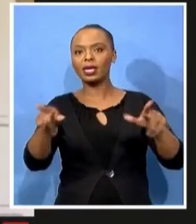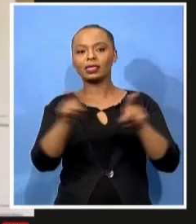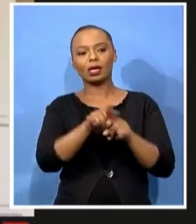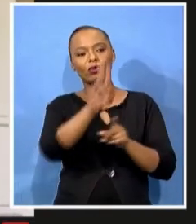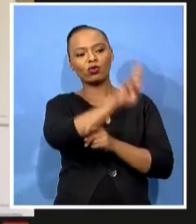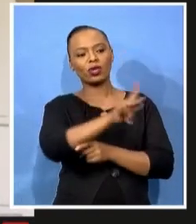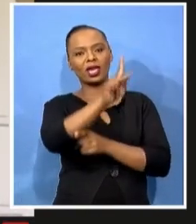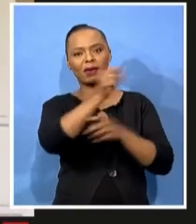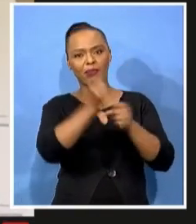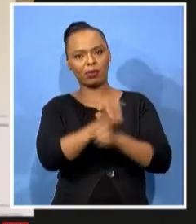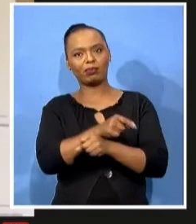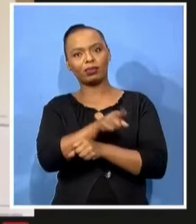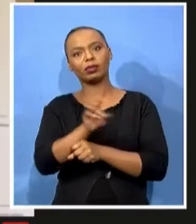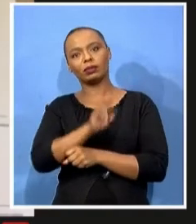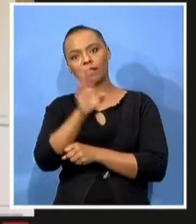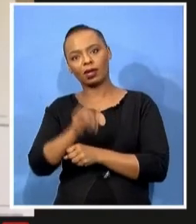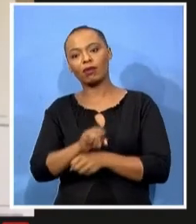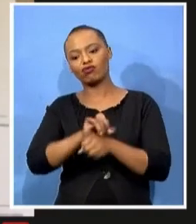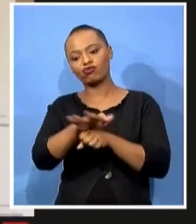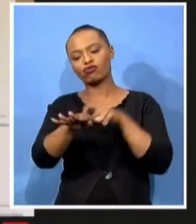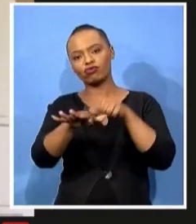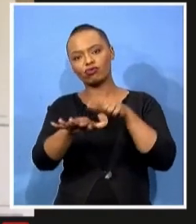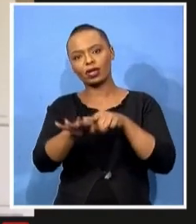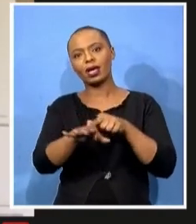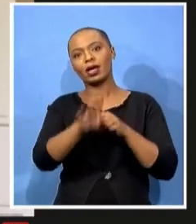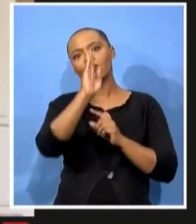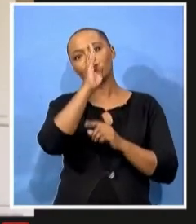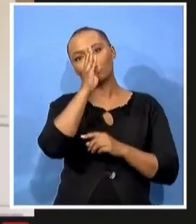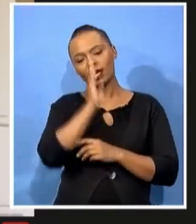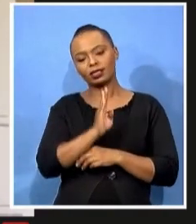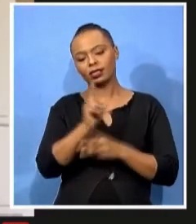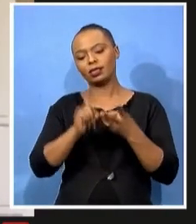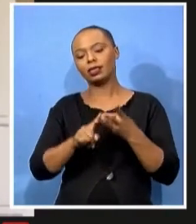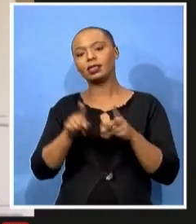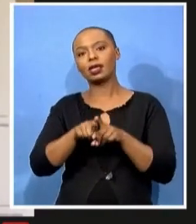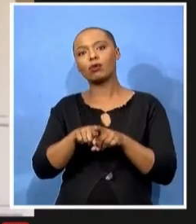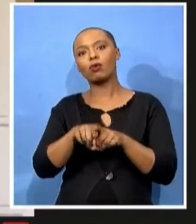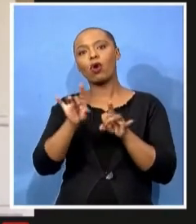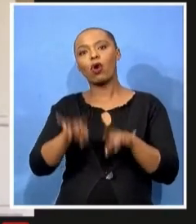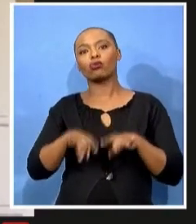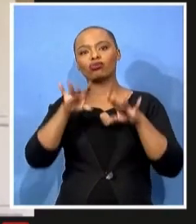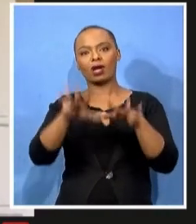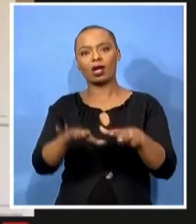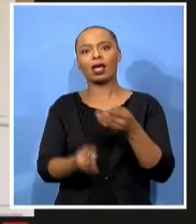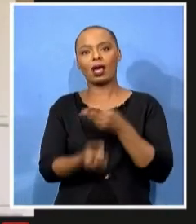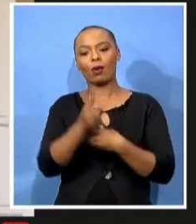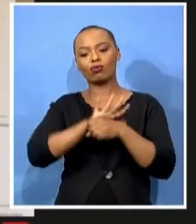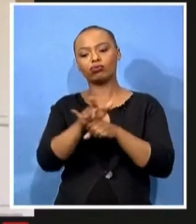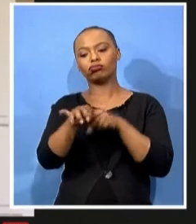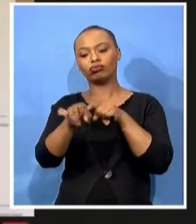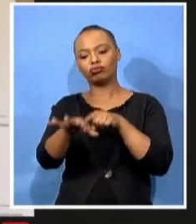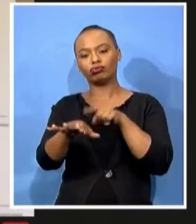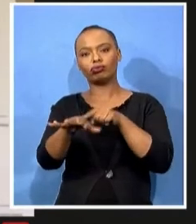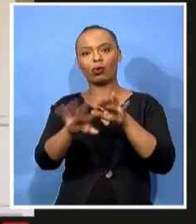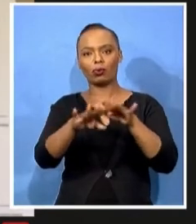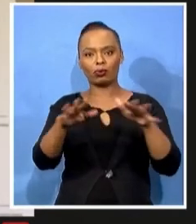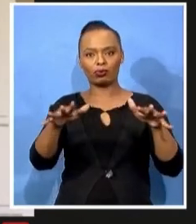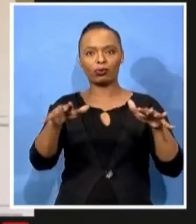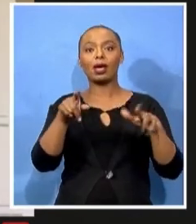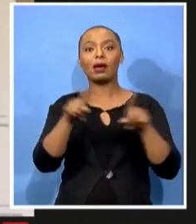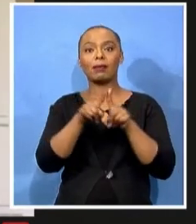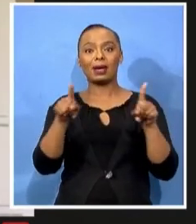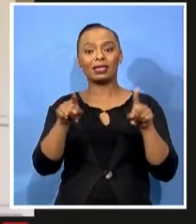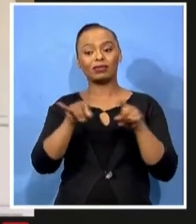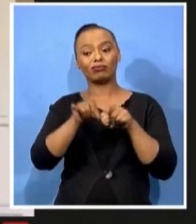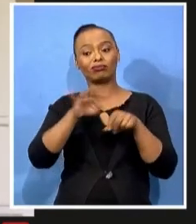and Australia, although the variants are slightly different. And in our case, there has been an indication